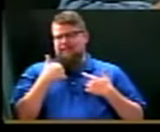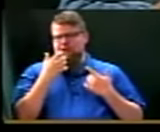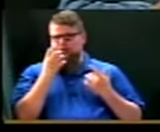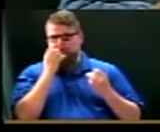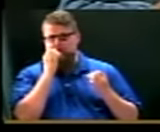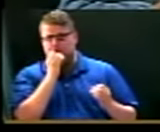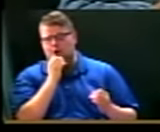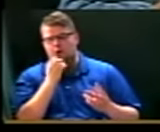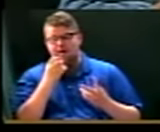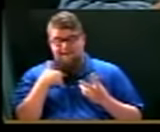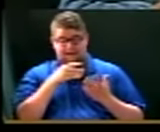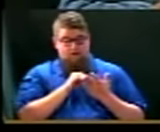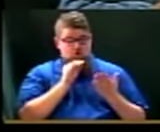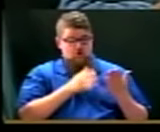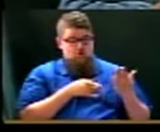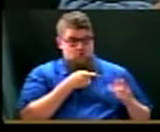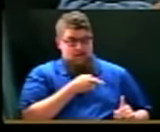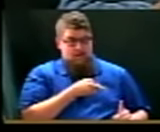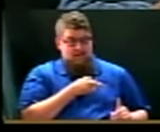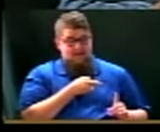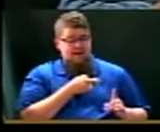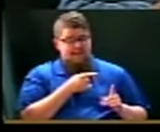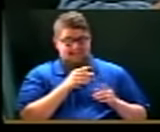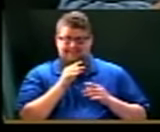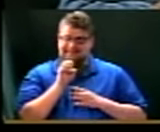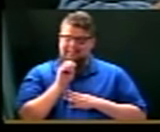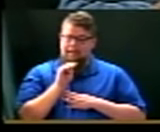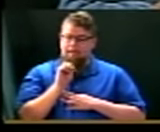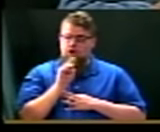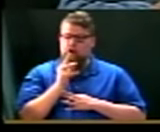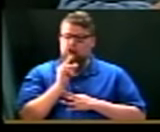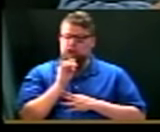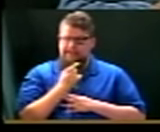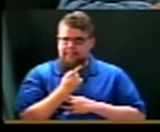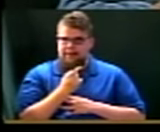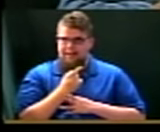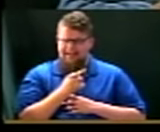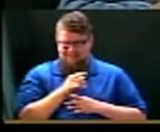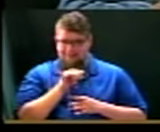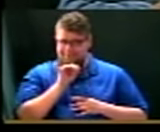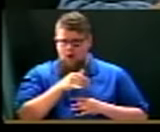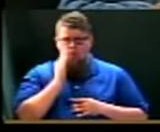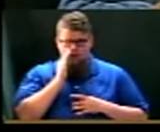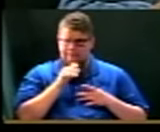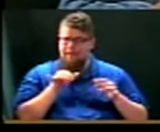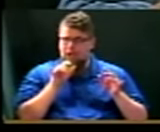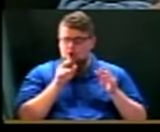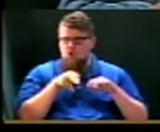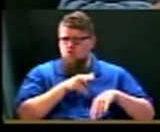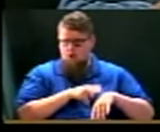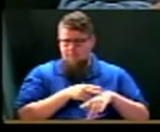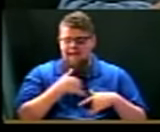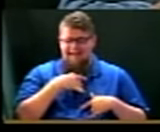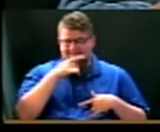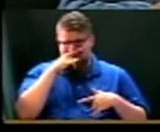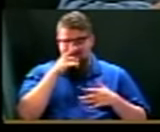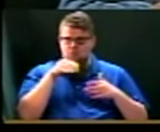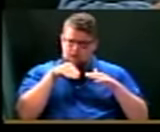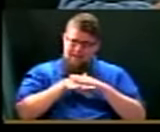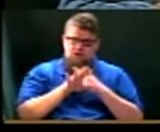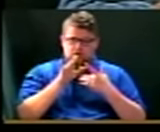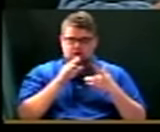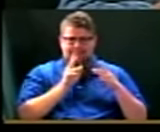you know, if you have a student that's emerging, that's going to be normal for to have kids walk in your kindergarten